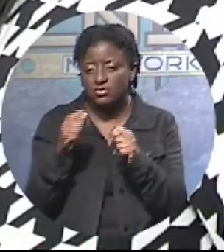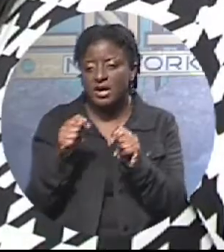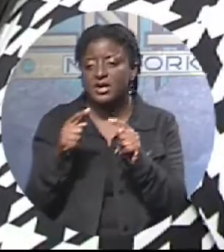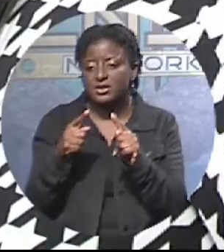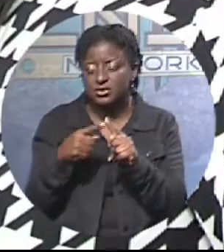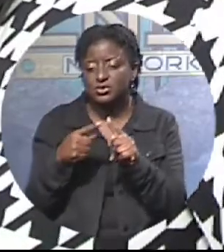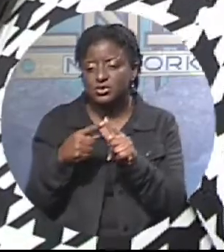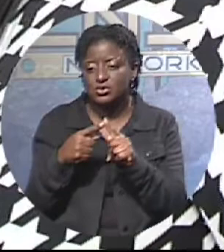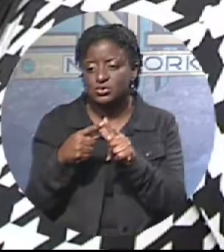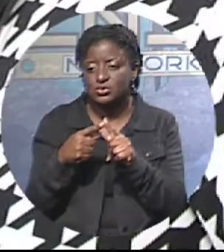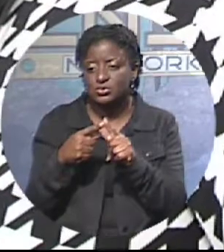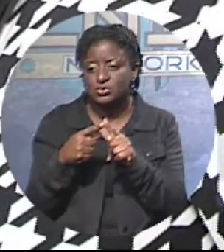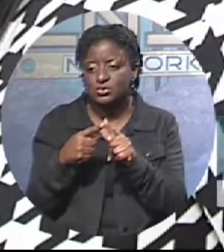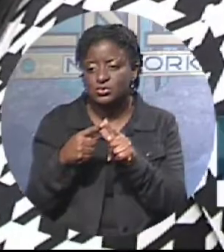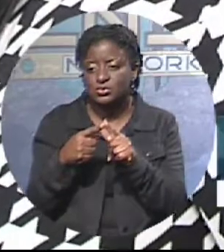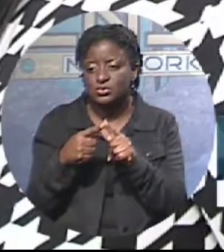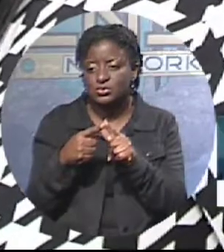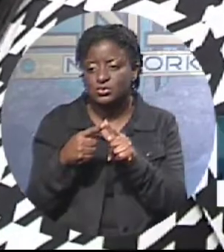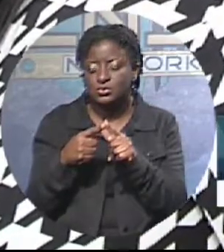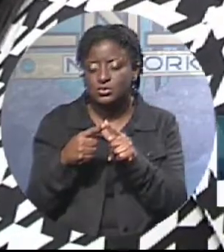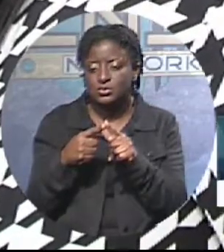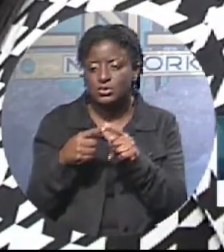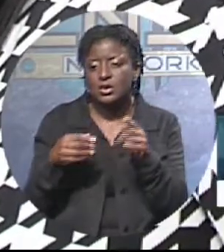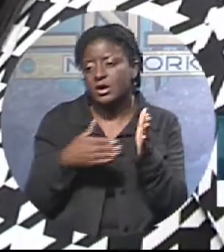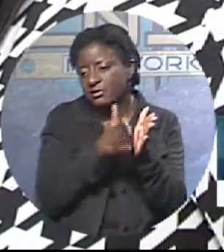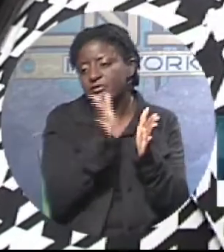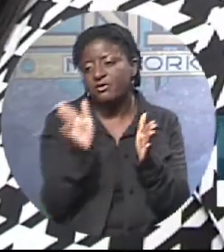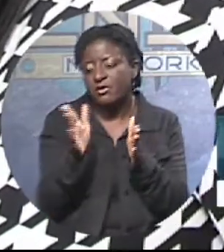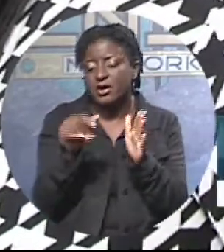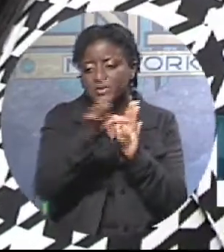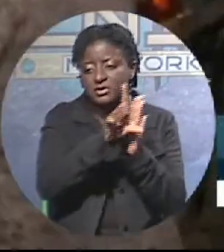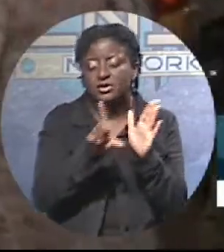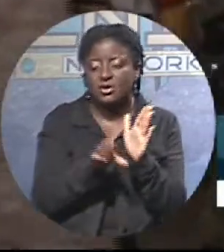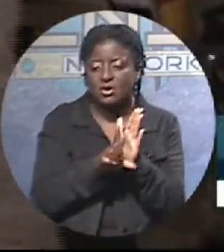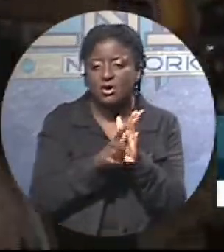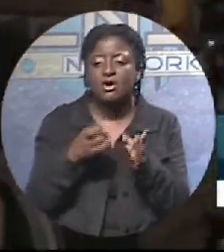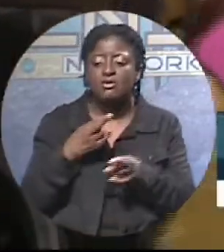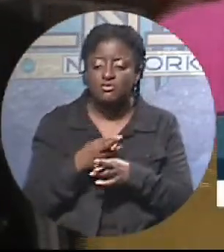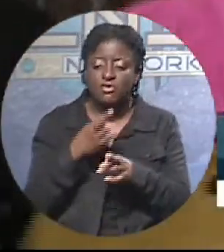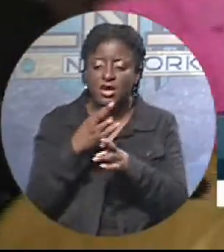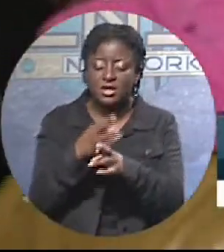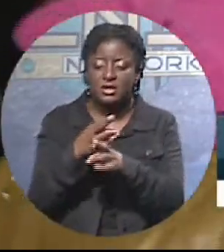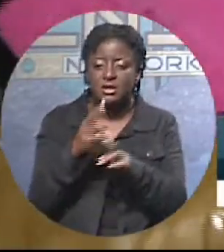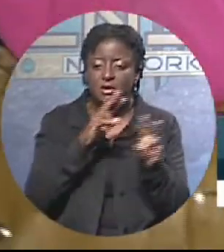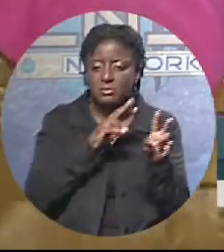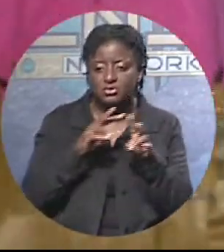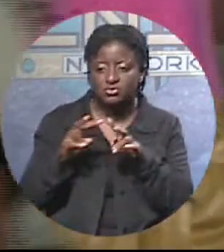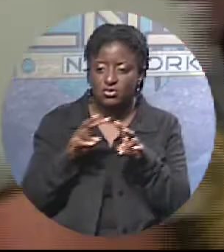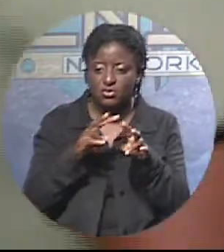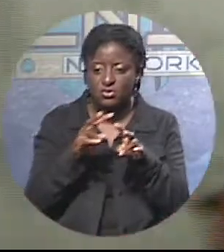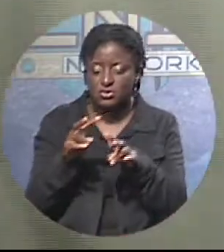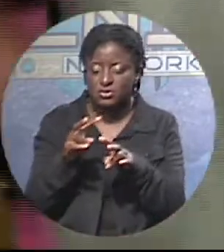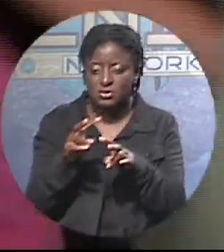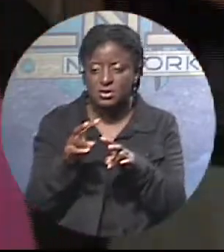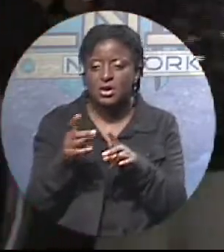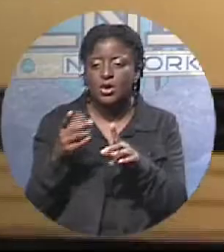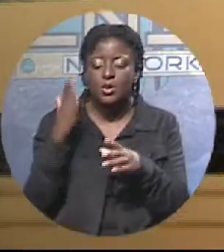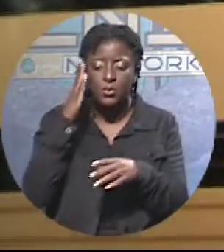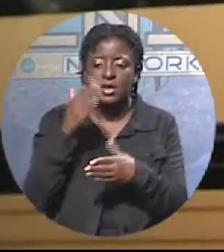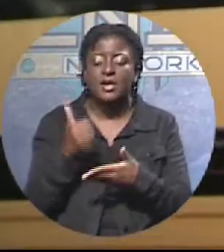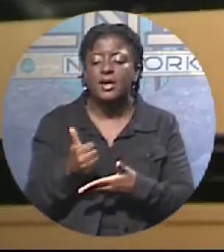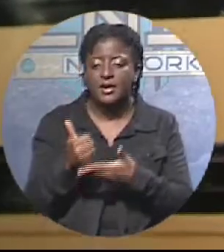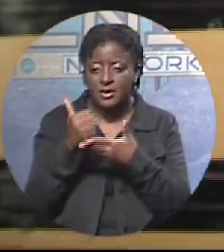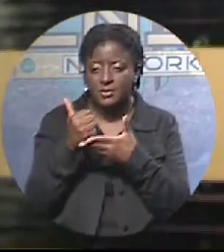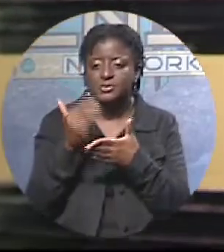of Immigration William Pratt is convinced that regular patrols inland for illegal immigrants will help curb the vexing